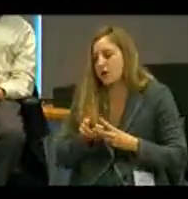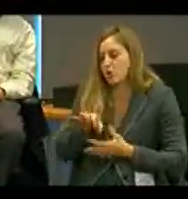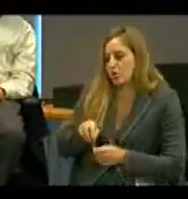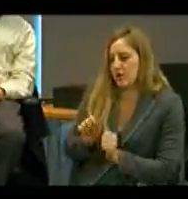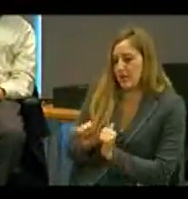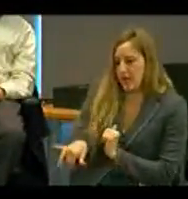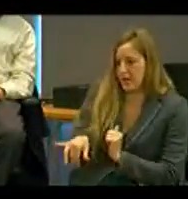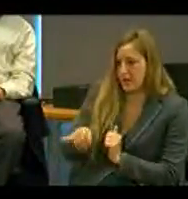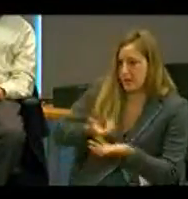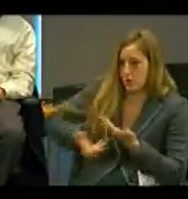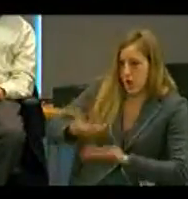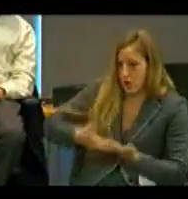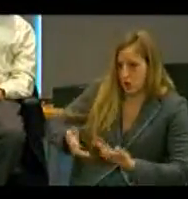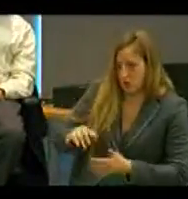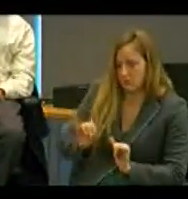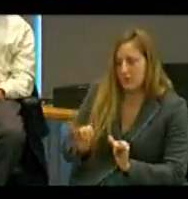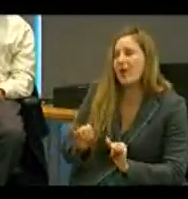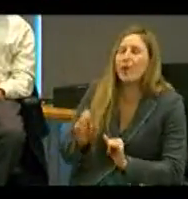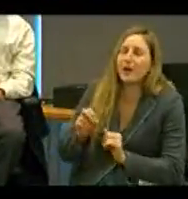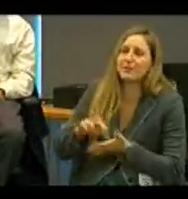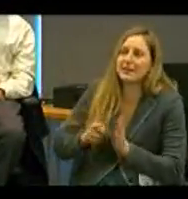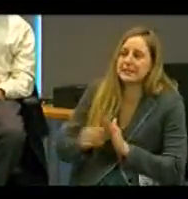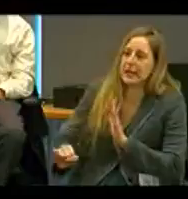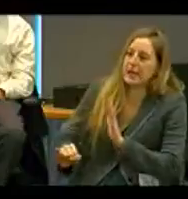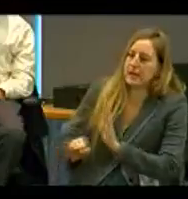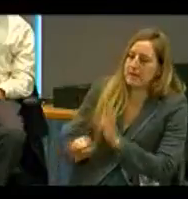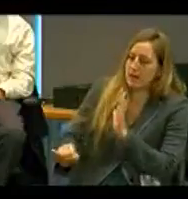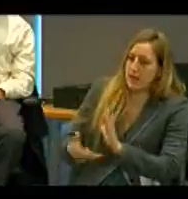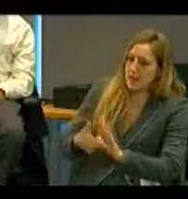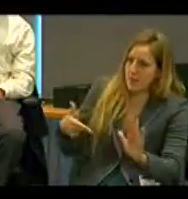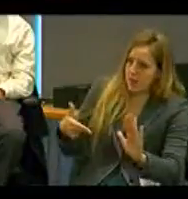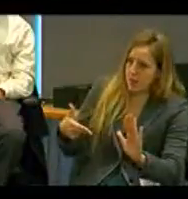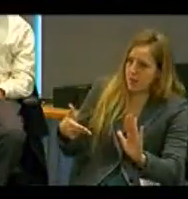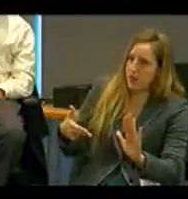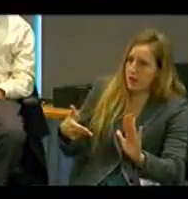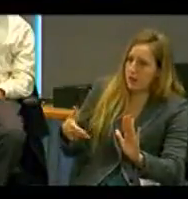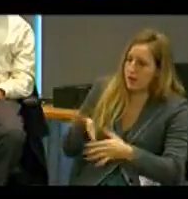in terms, excuse me, of that identification label.